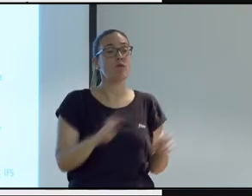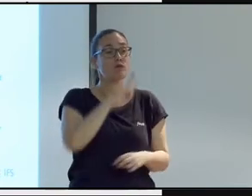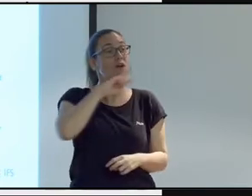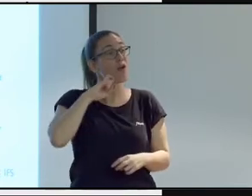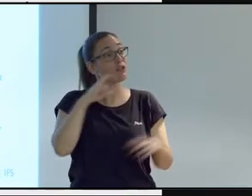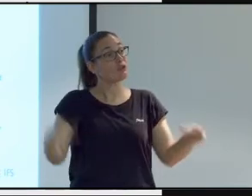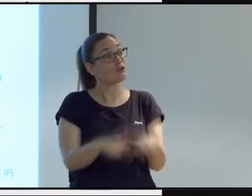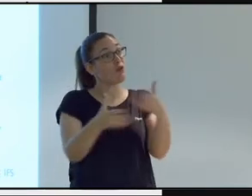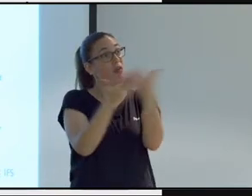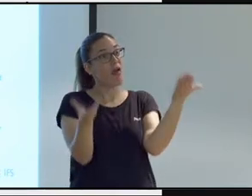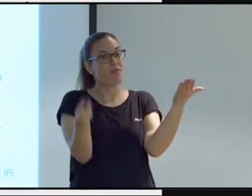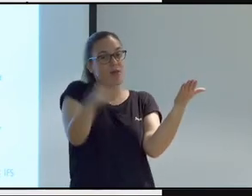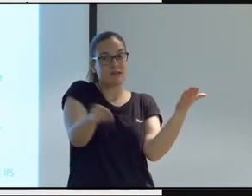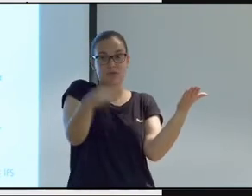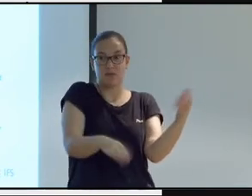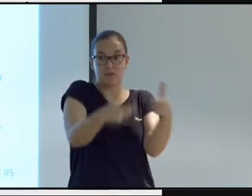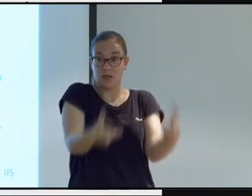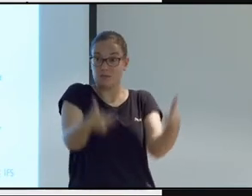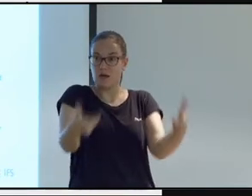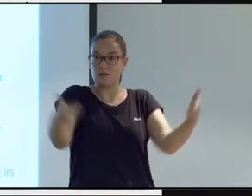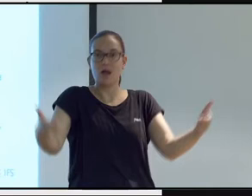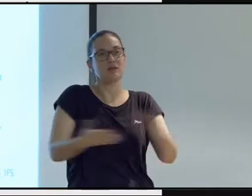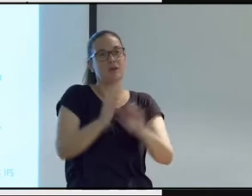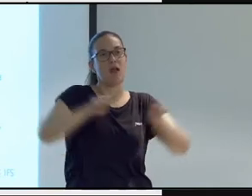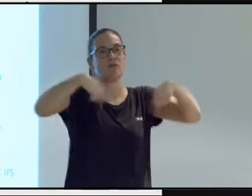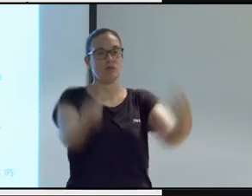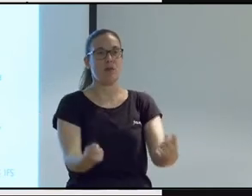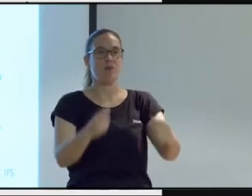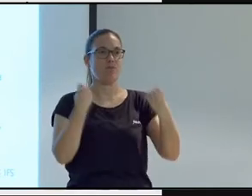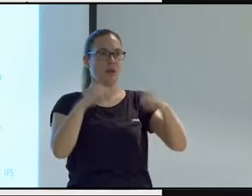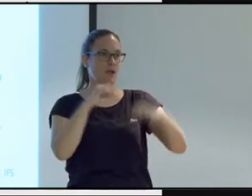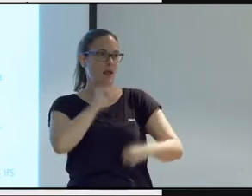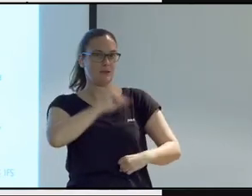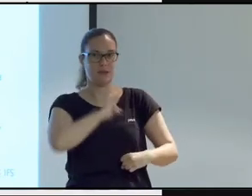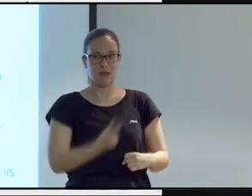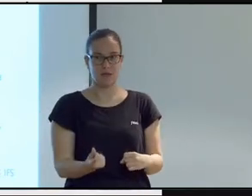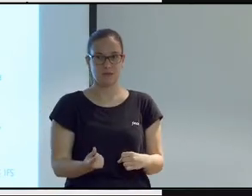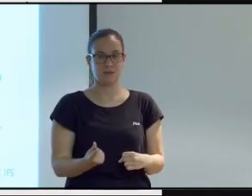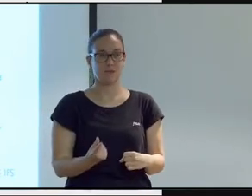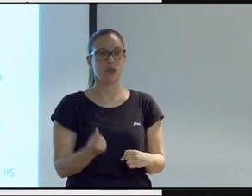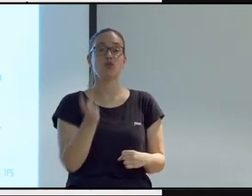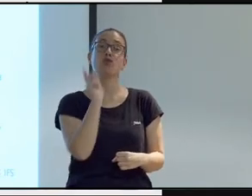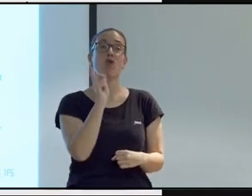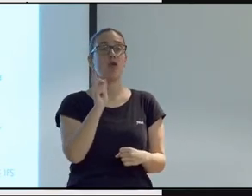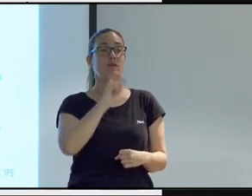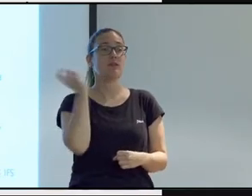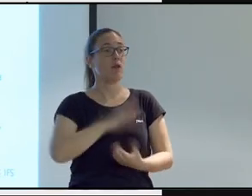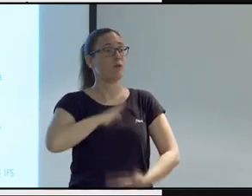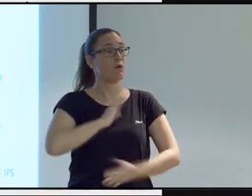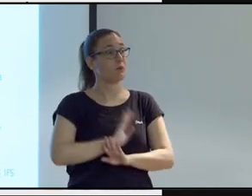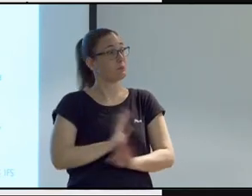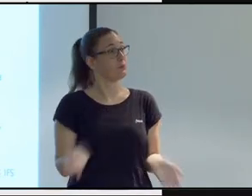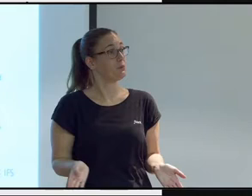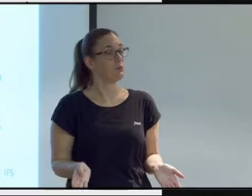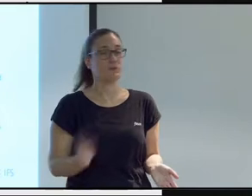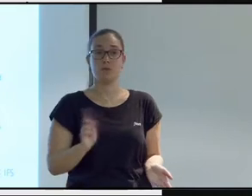this is where the ethical dimension comes into play. In other words, we're going from a simply ideas to